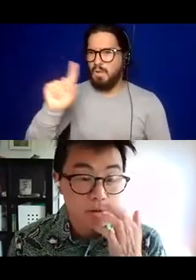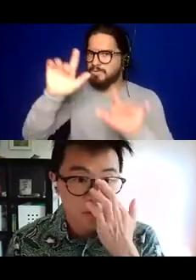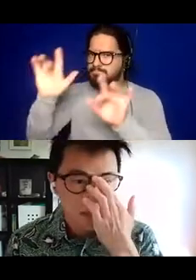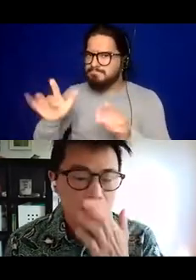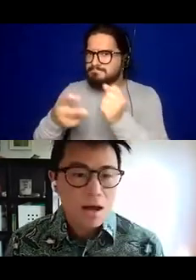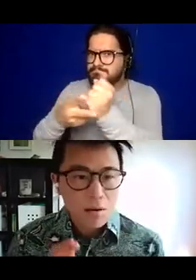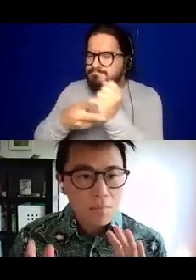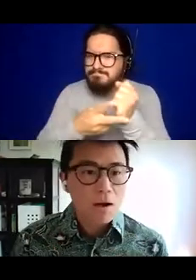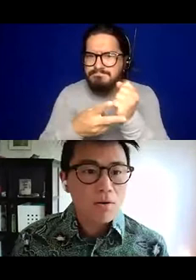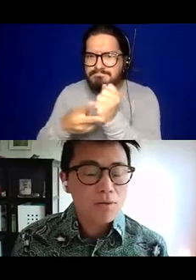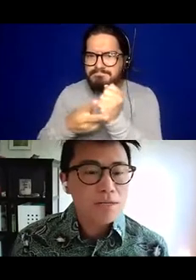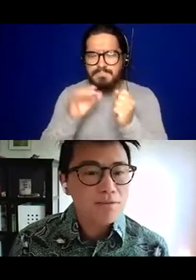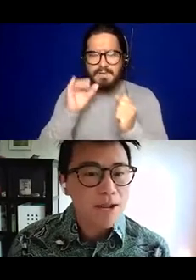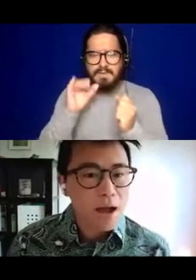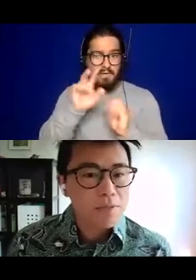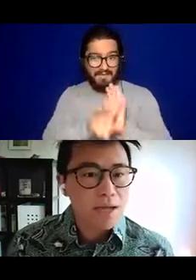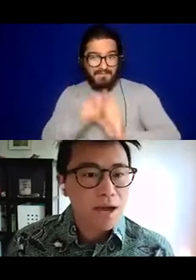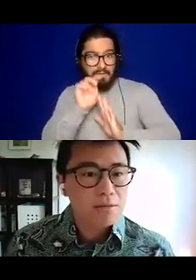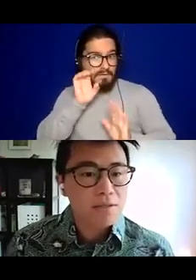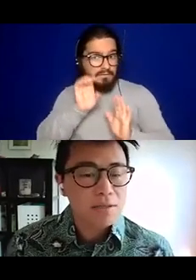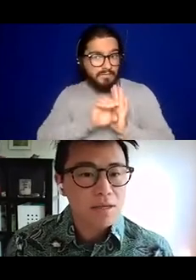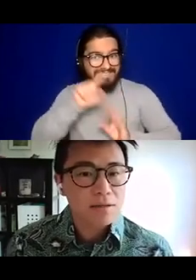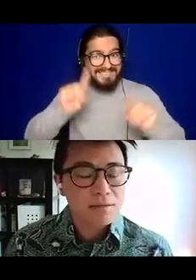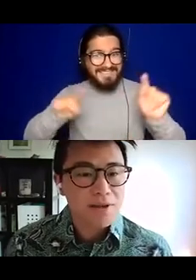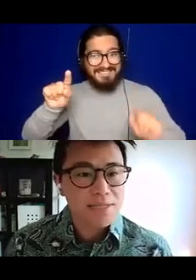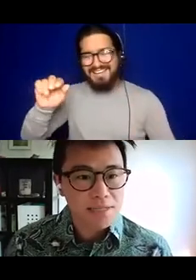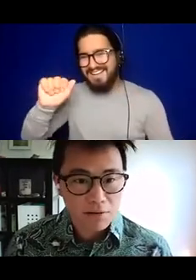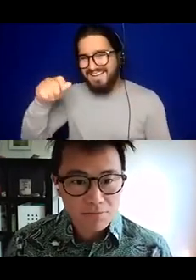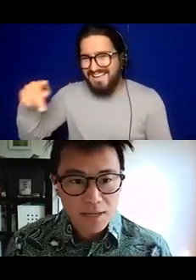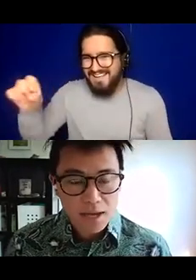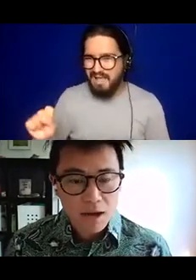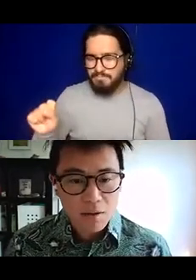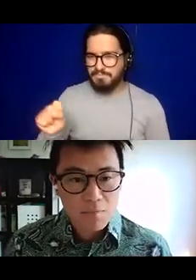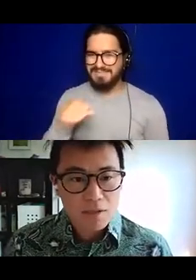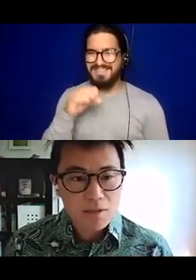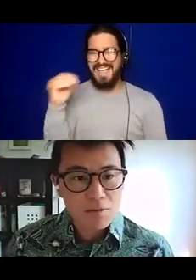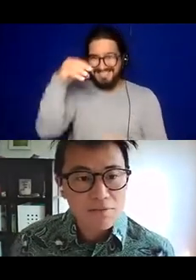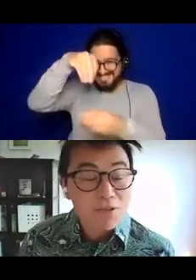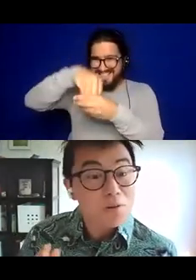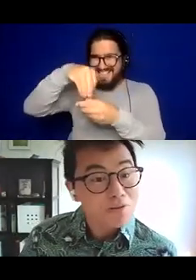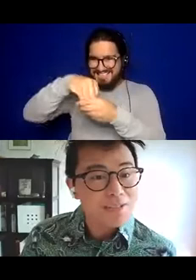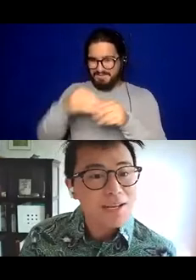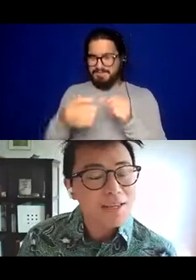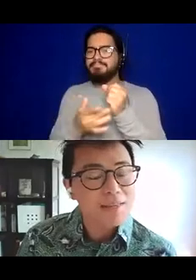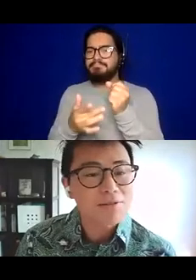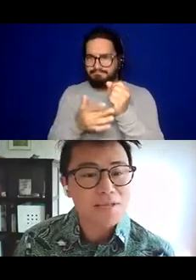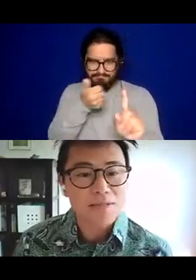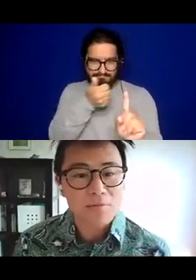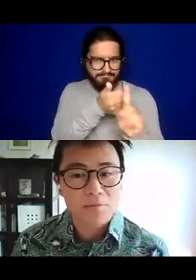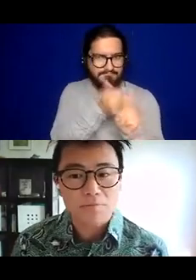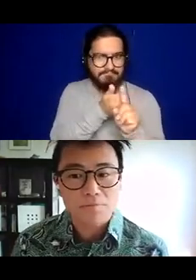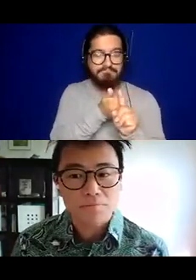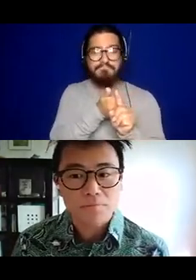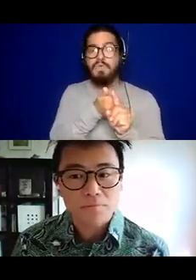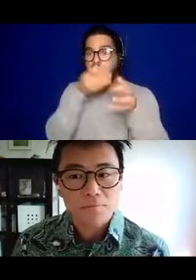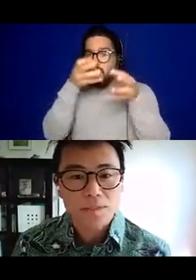and photos in different apps and in the device itself, and make sure that you have control over deleting those things as